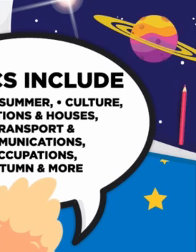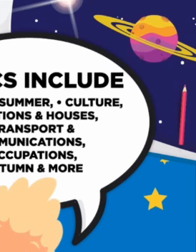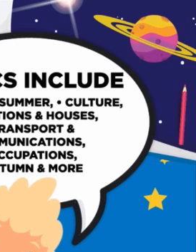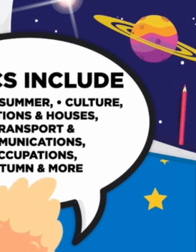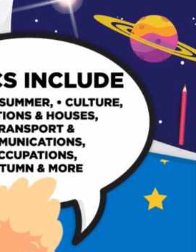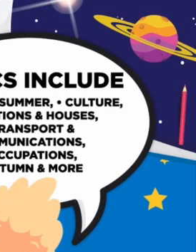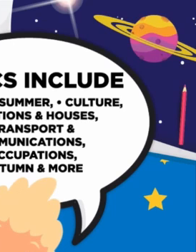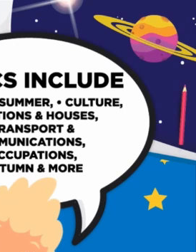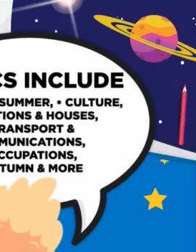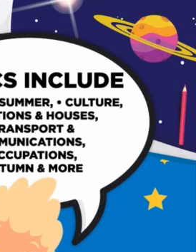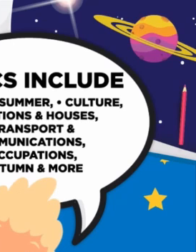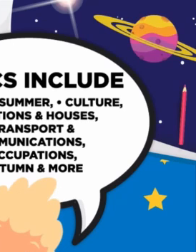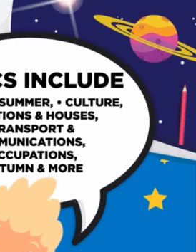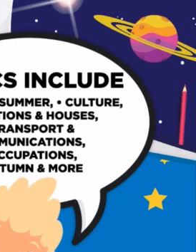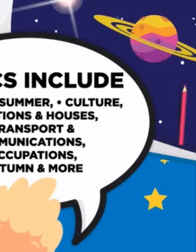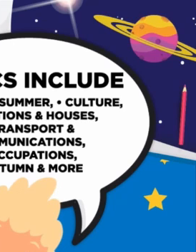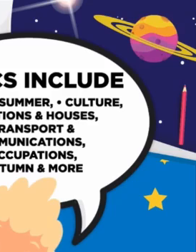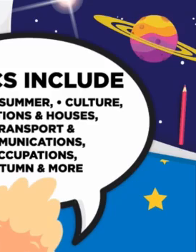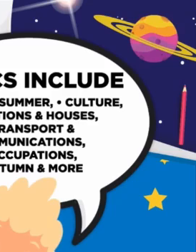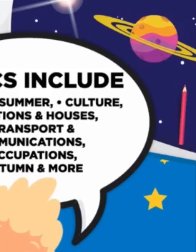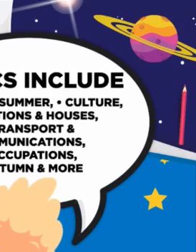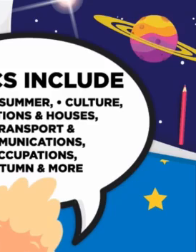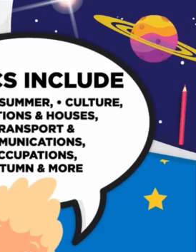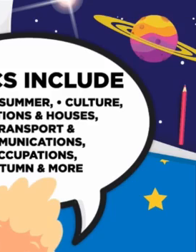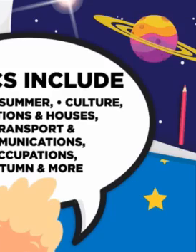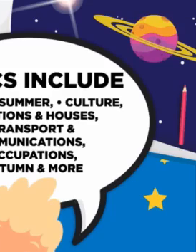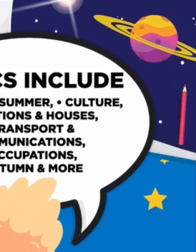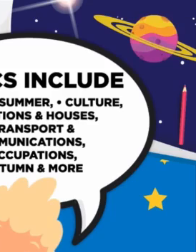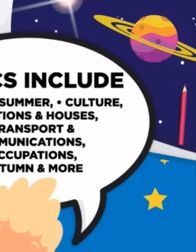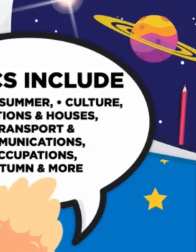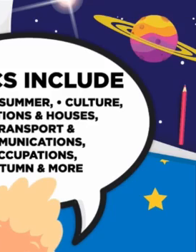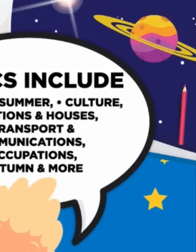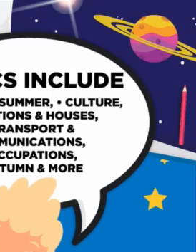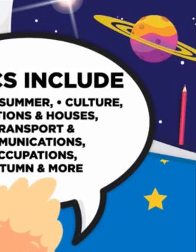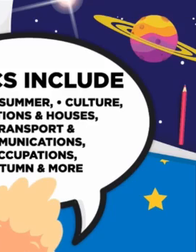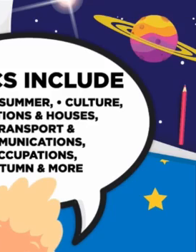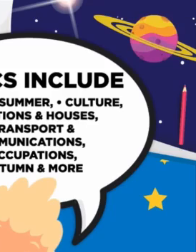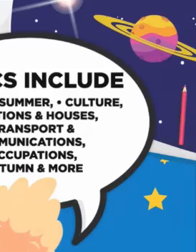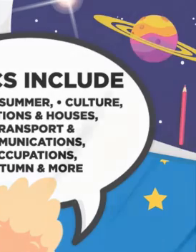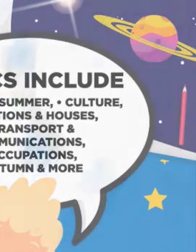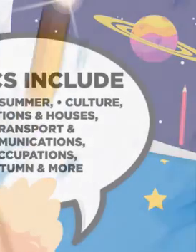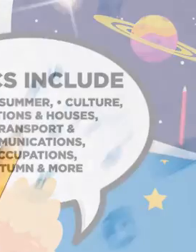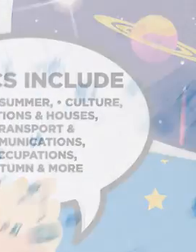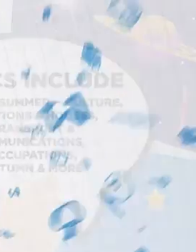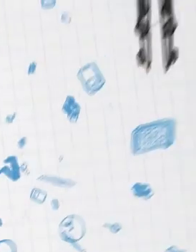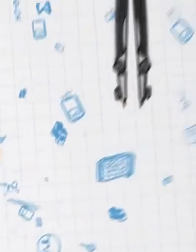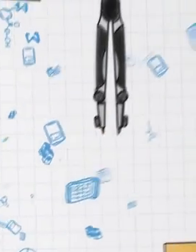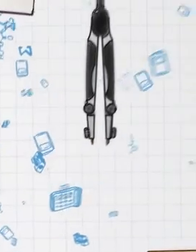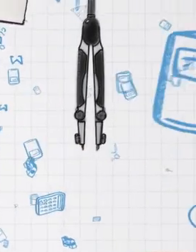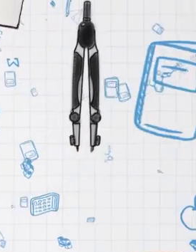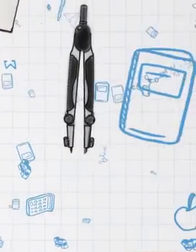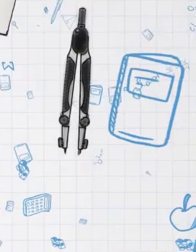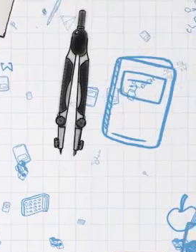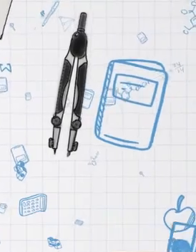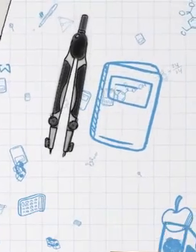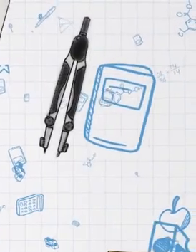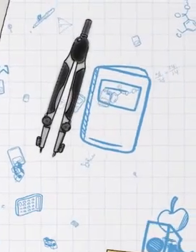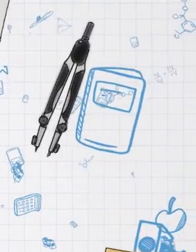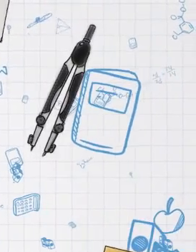Now let's count the other side. 1, 2, 3, 4,